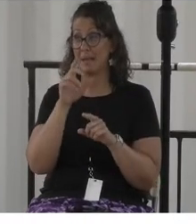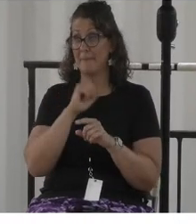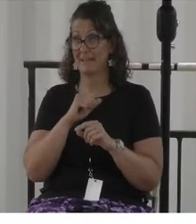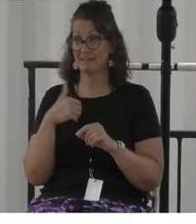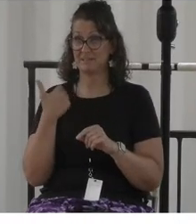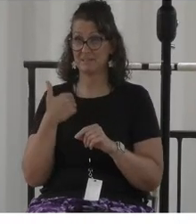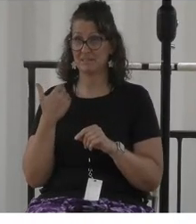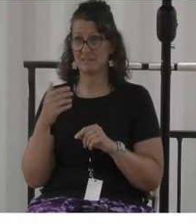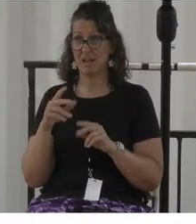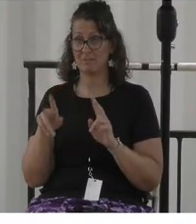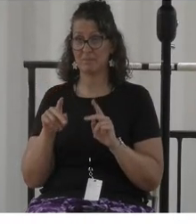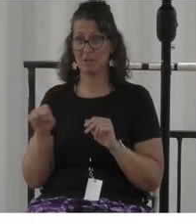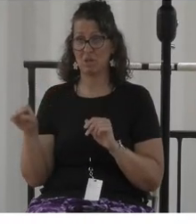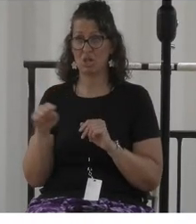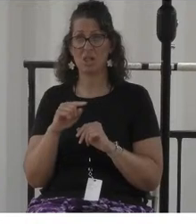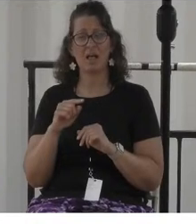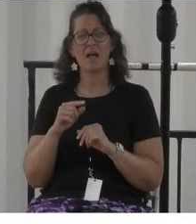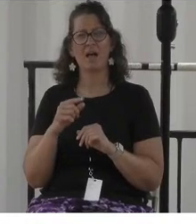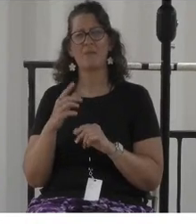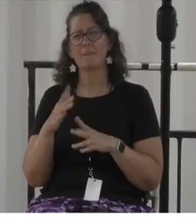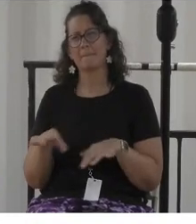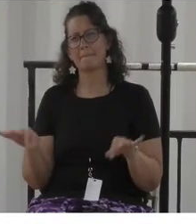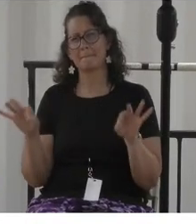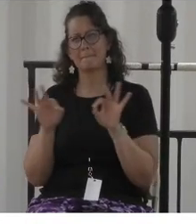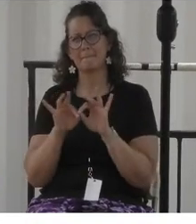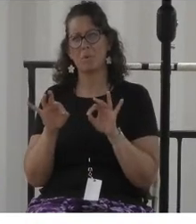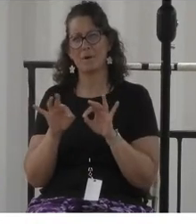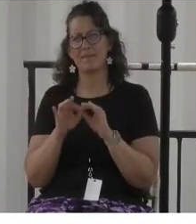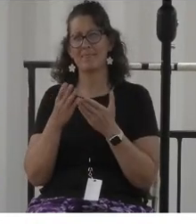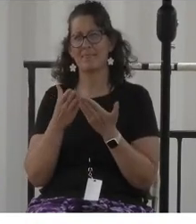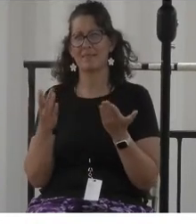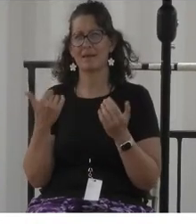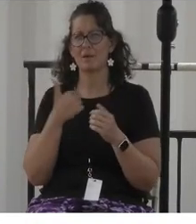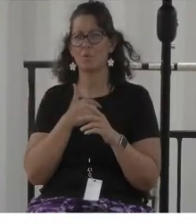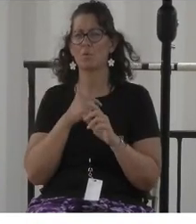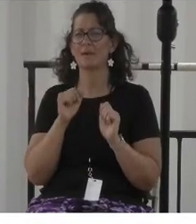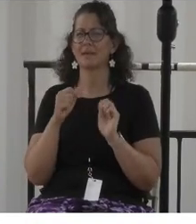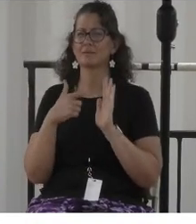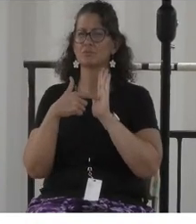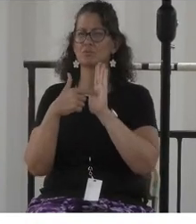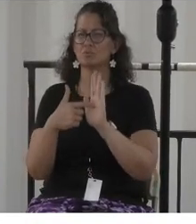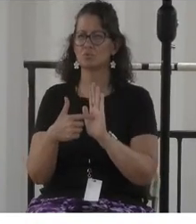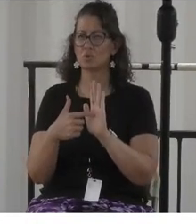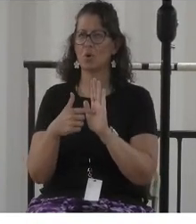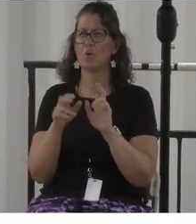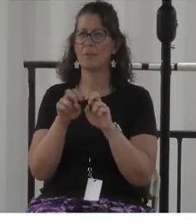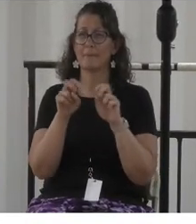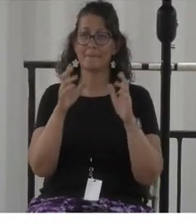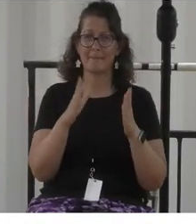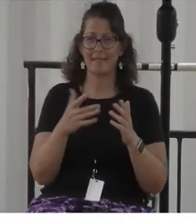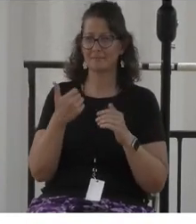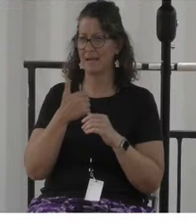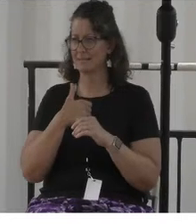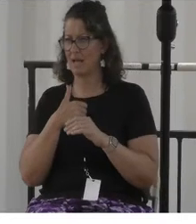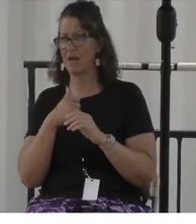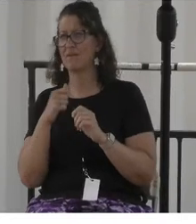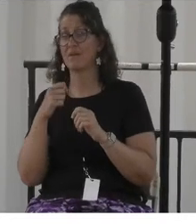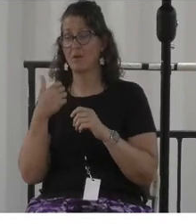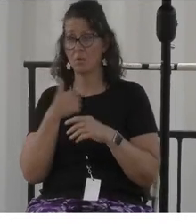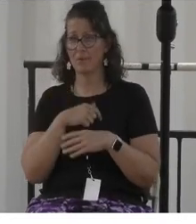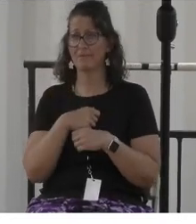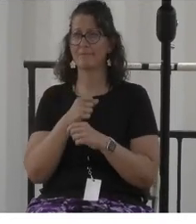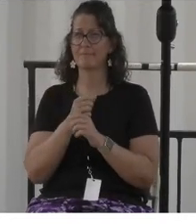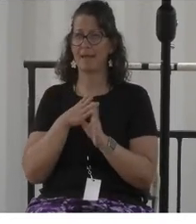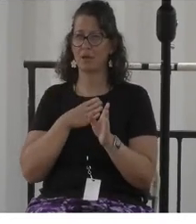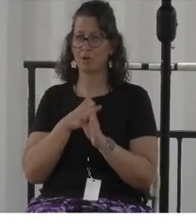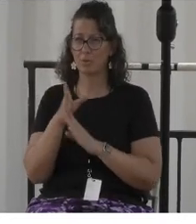talking about. I think the important thing is that we're able to showcase our panelists and myself that have made a career